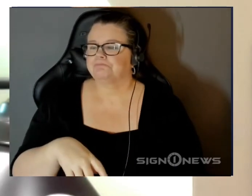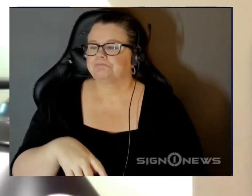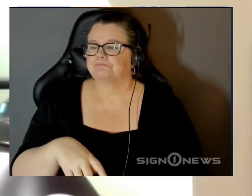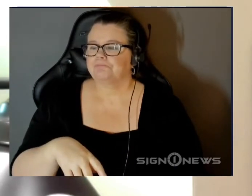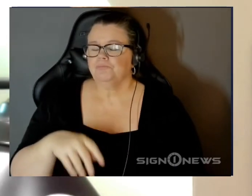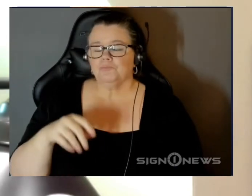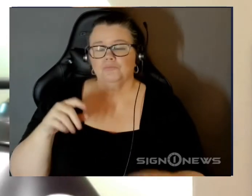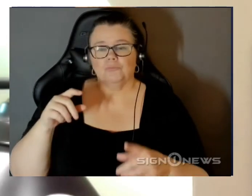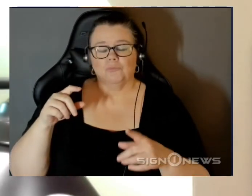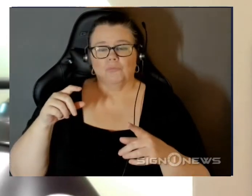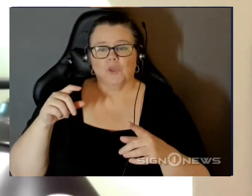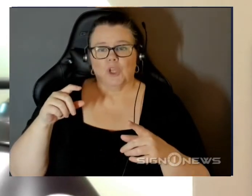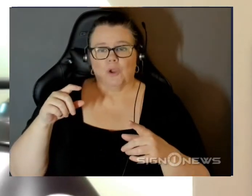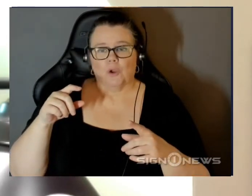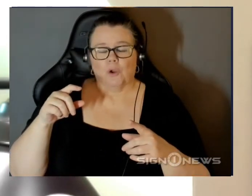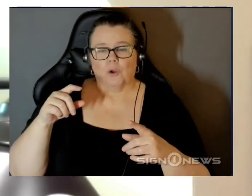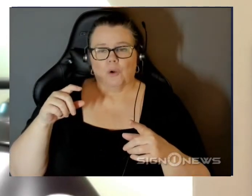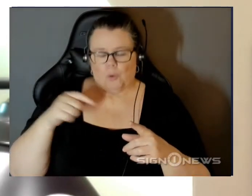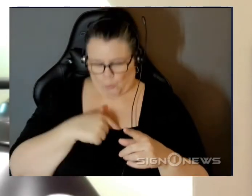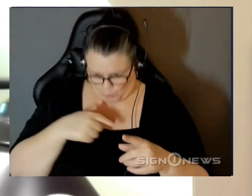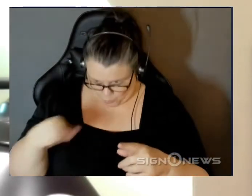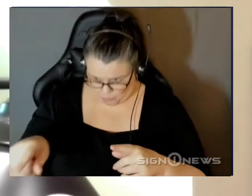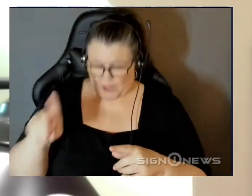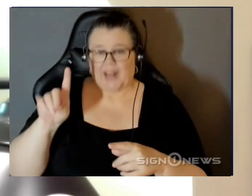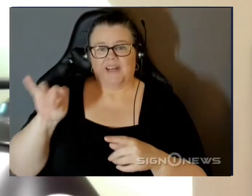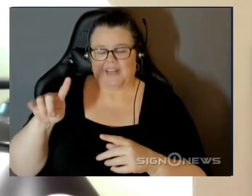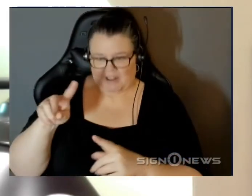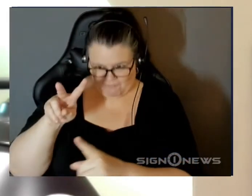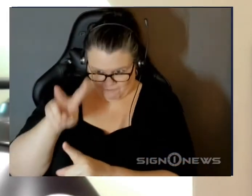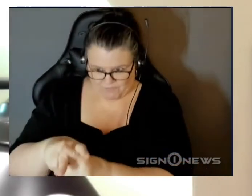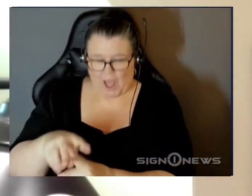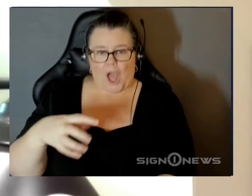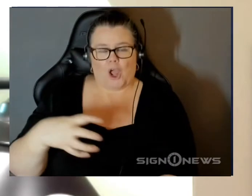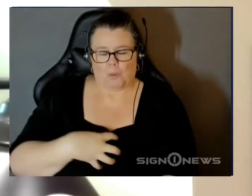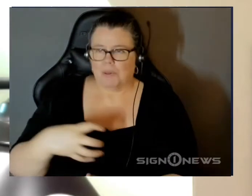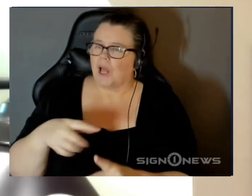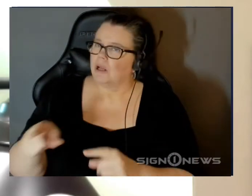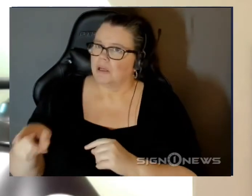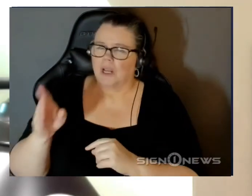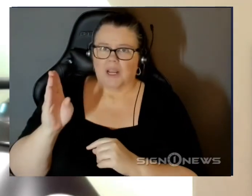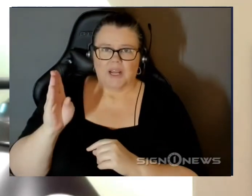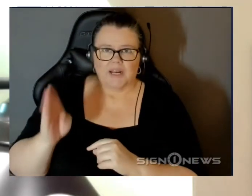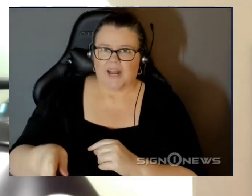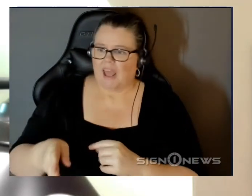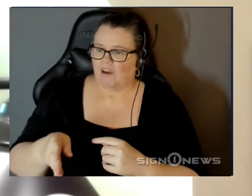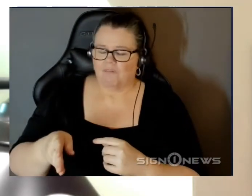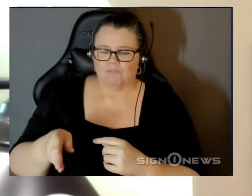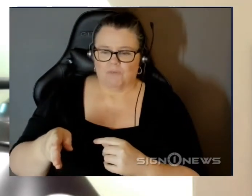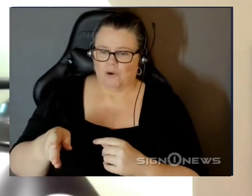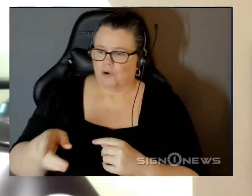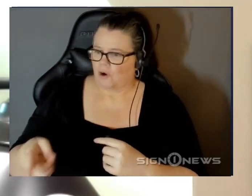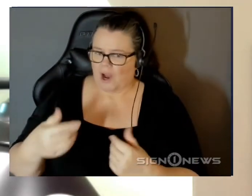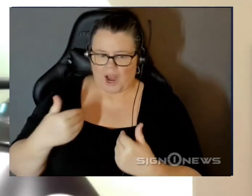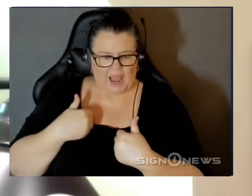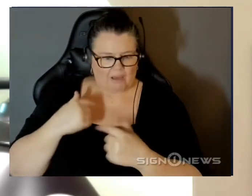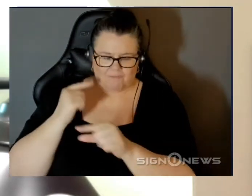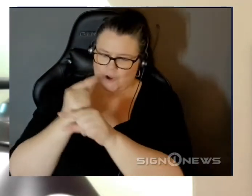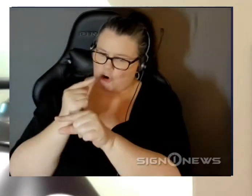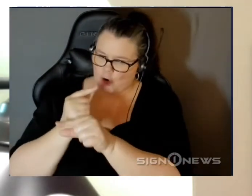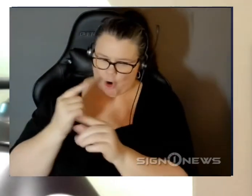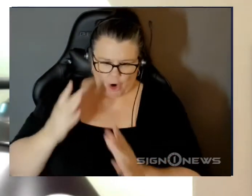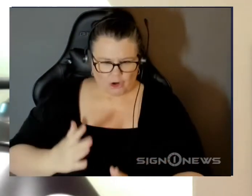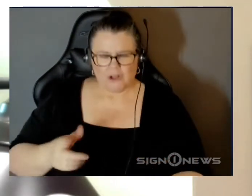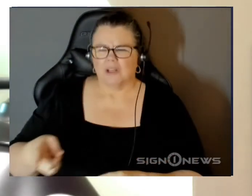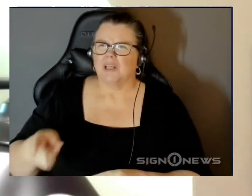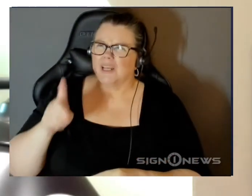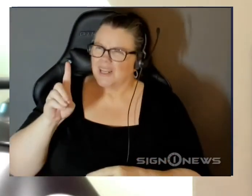on that complaint. She's never been subject to guardianship. She did have a healthcare power of attorney with her husband, but